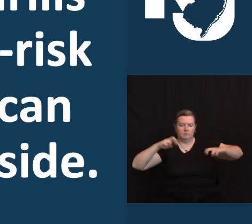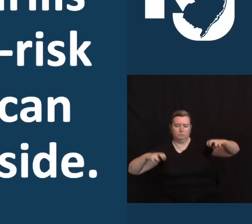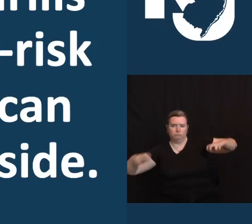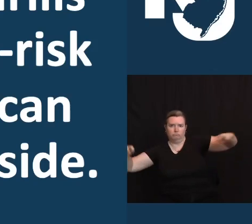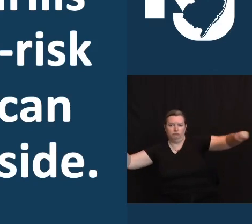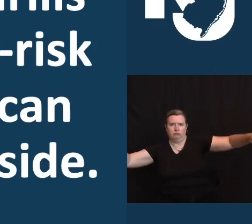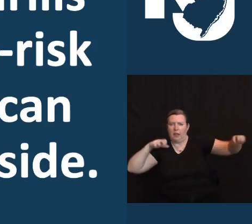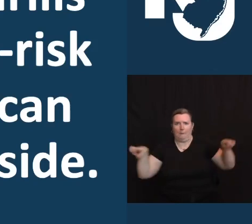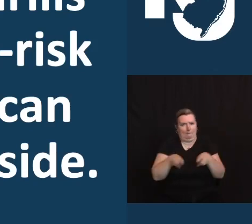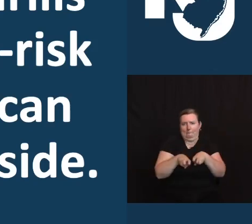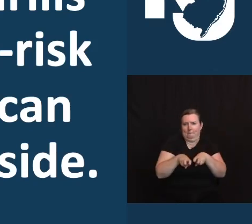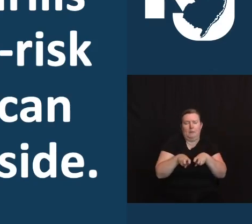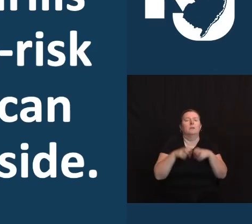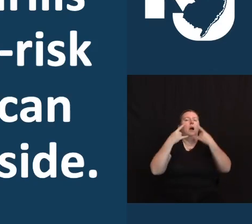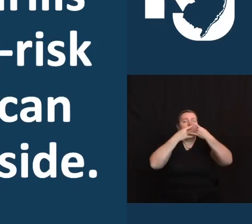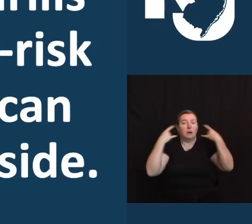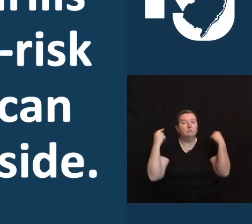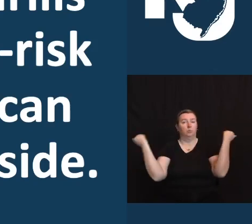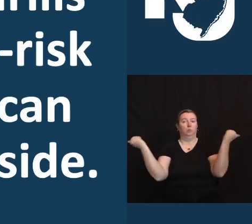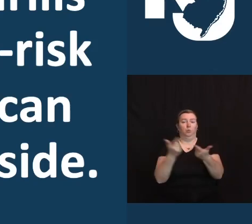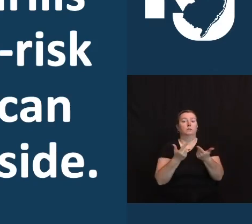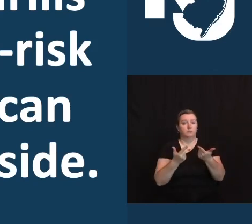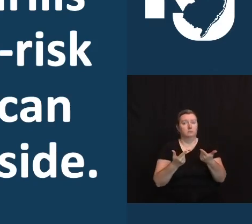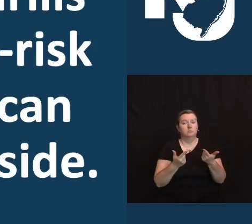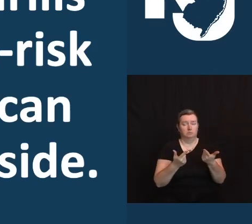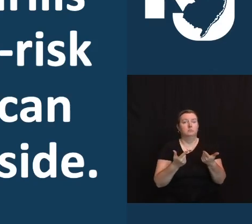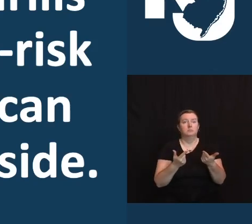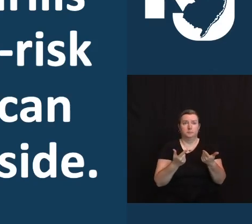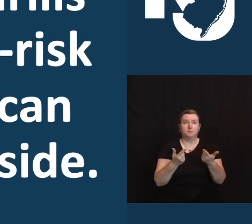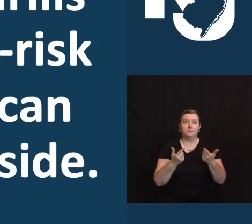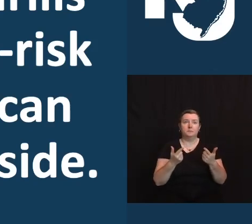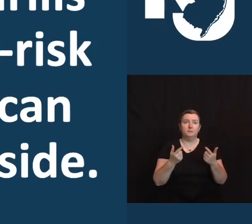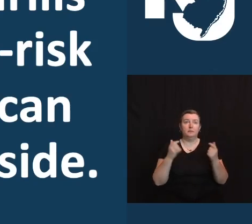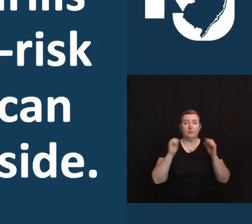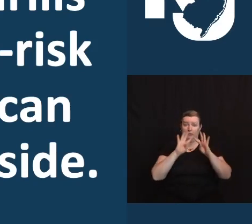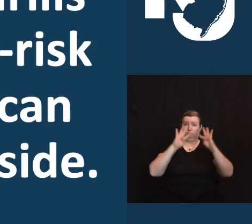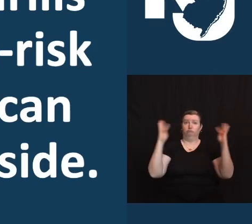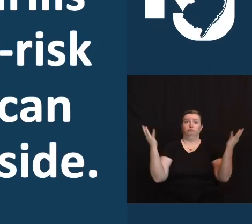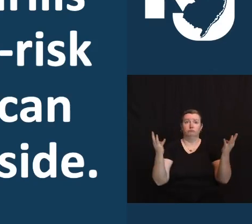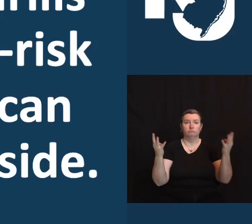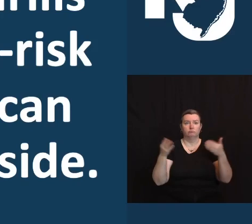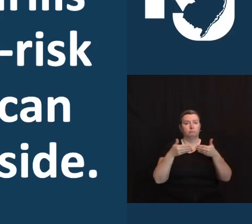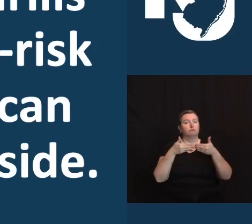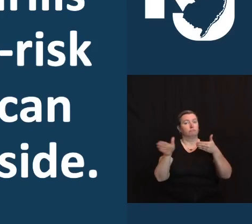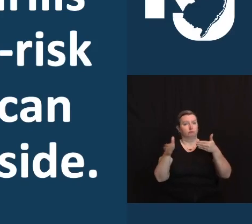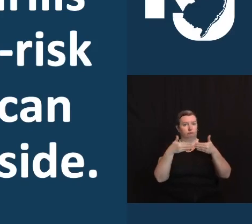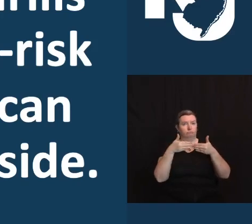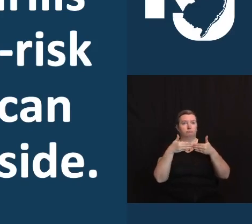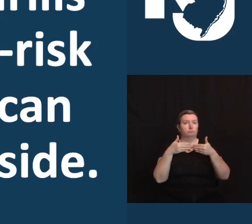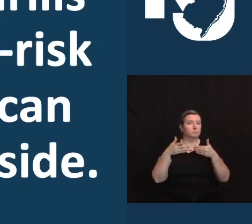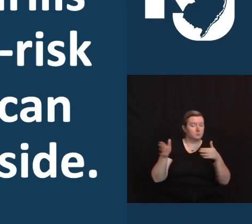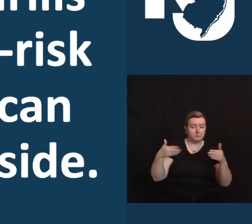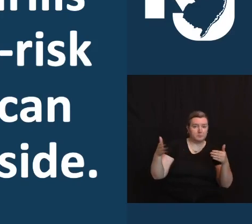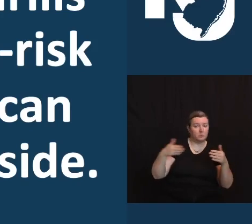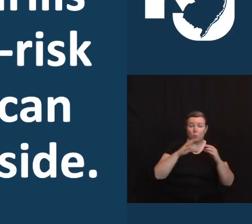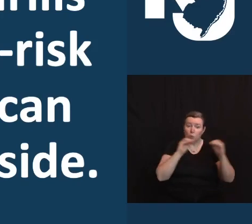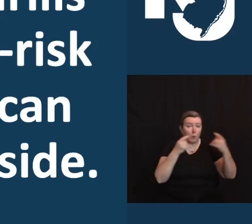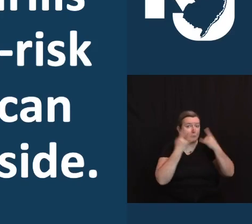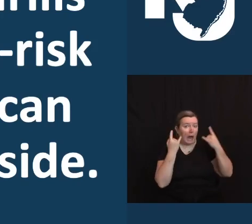they've got gates around that park, so you couldn't just wander up as you could at a rec field. And the atmosphere